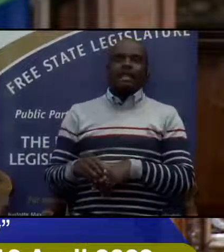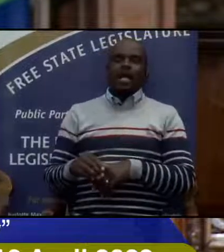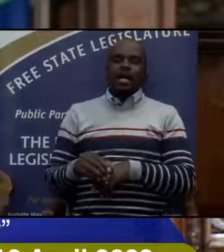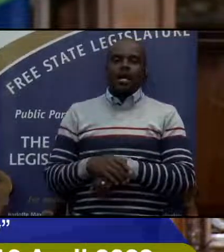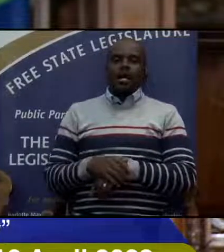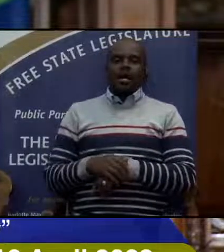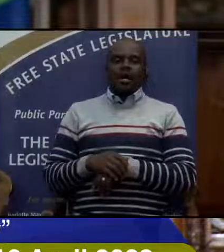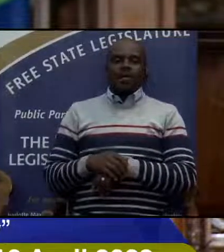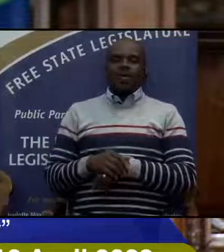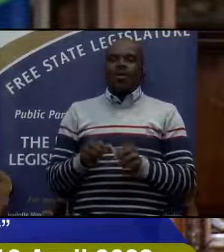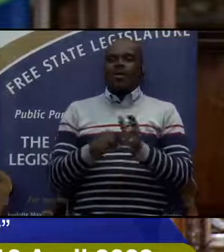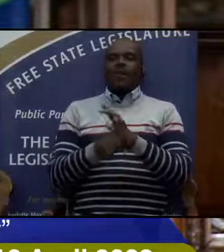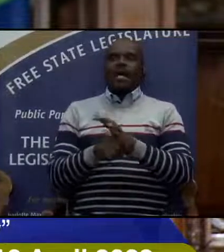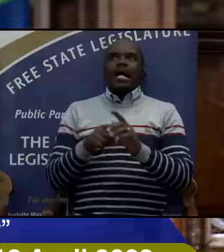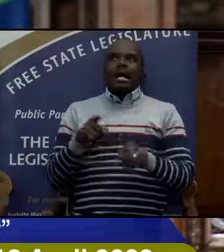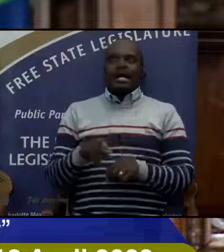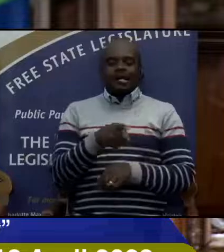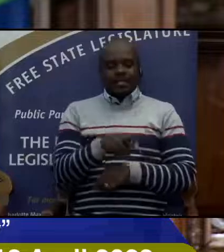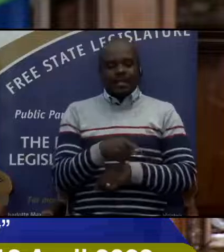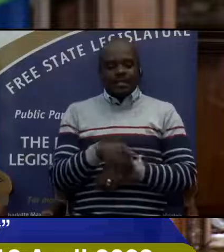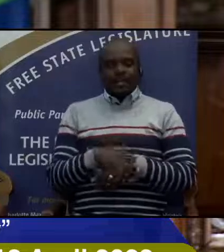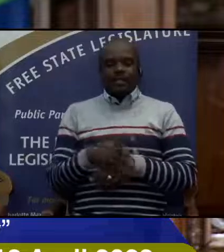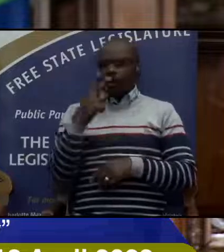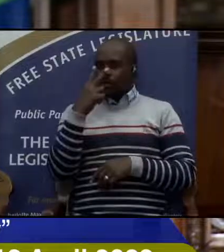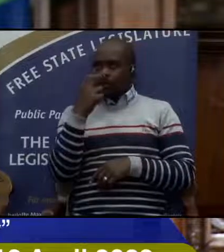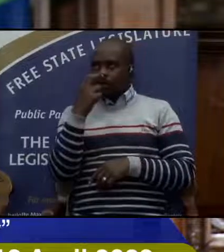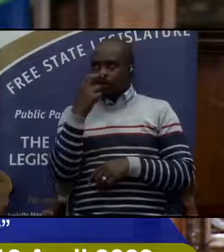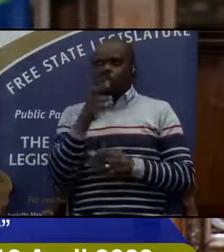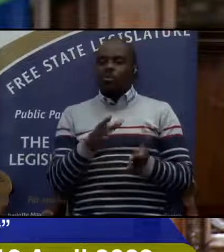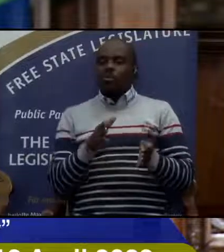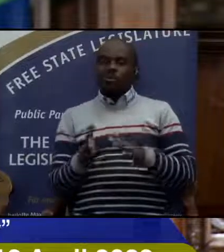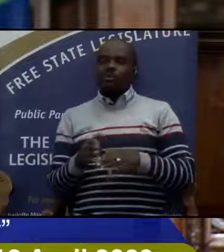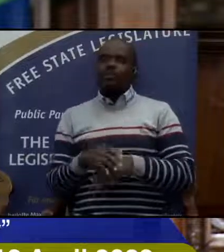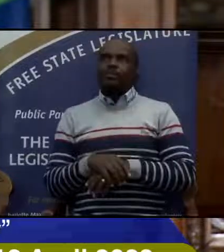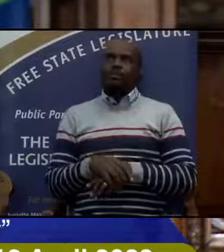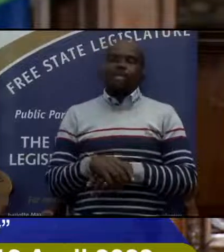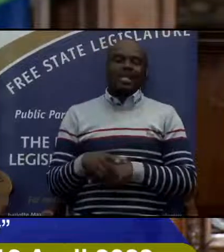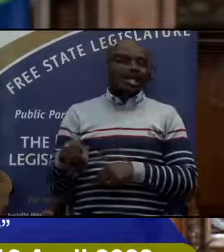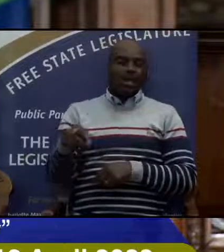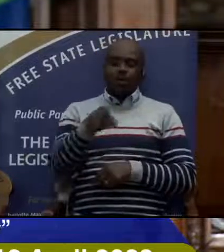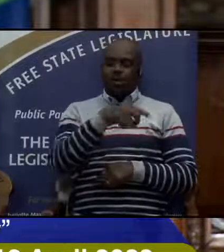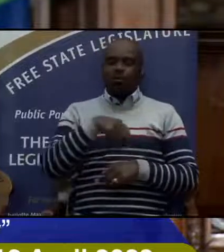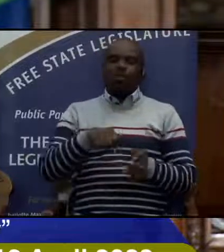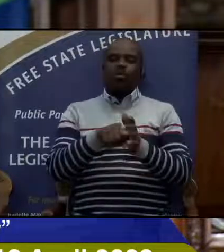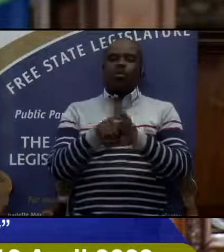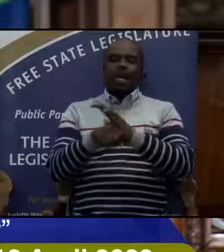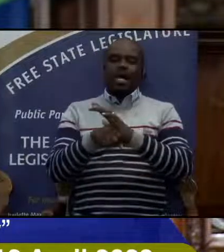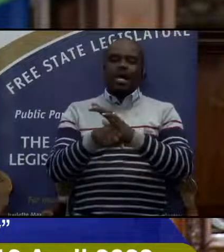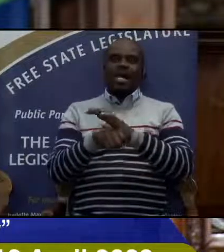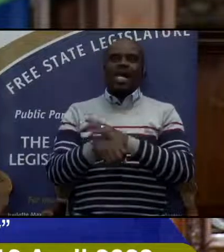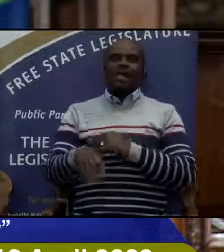majority of us are black people, the majority of us, we can't call ourselves Free State.